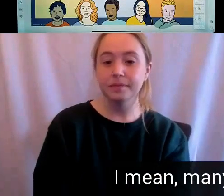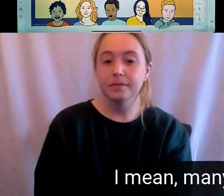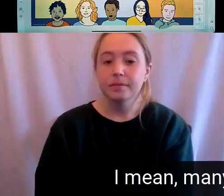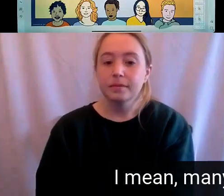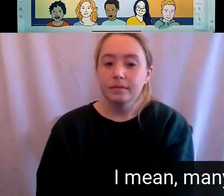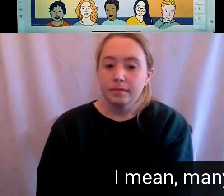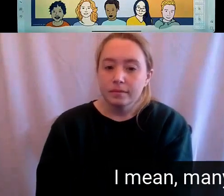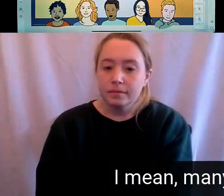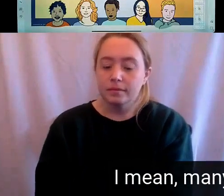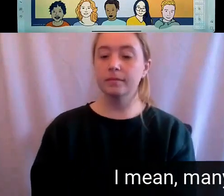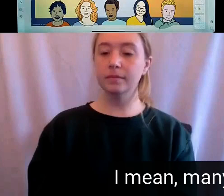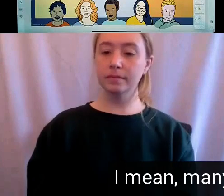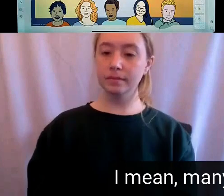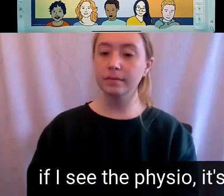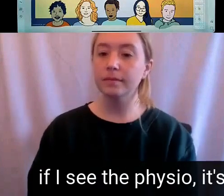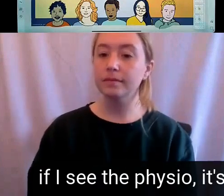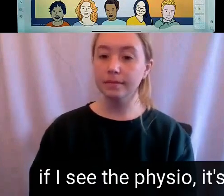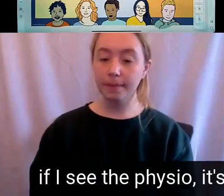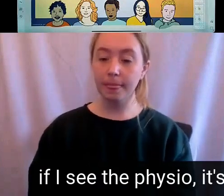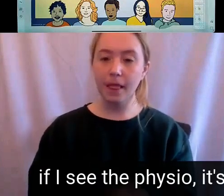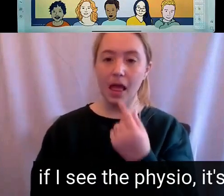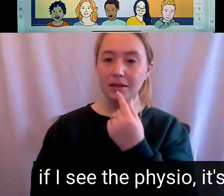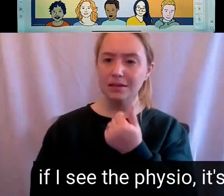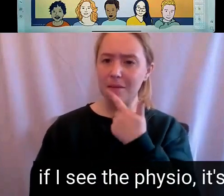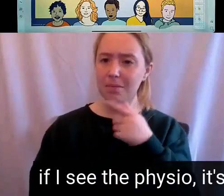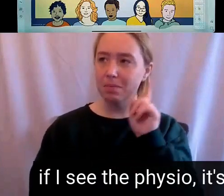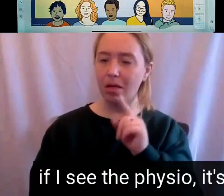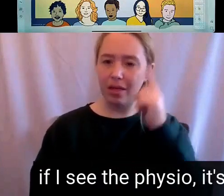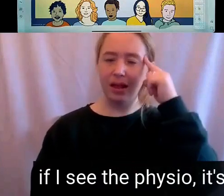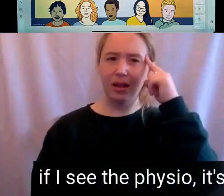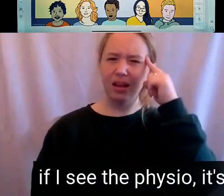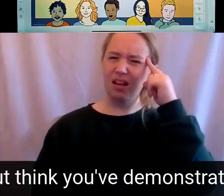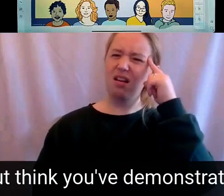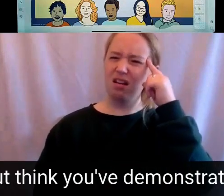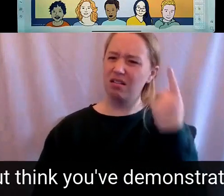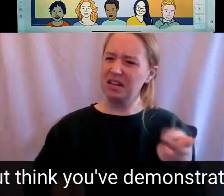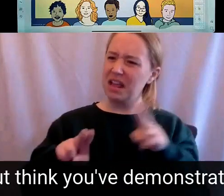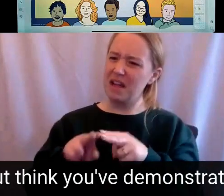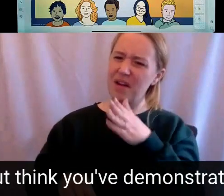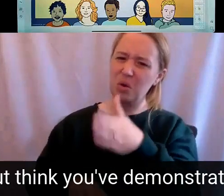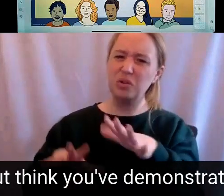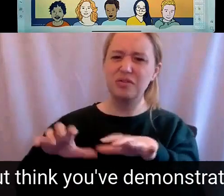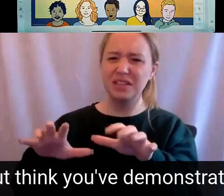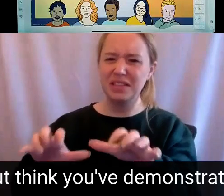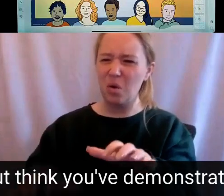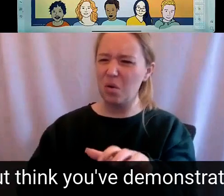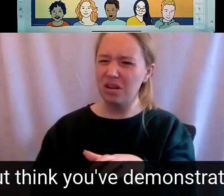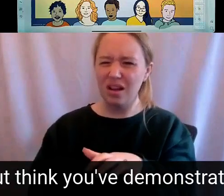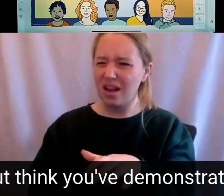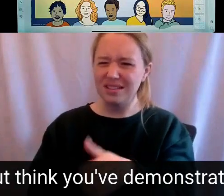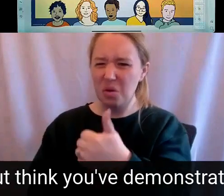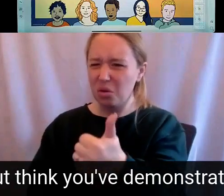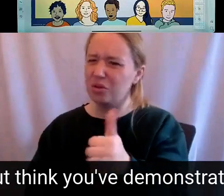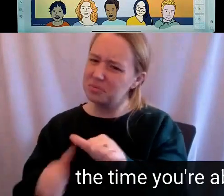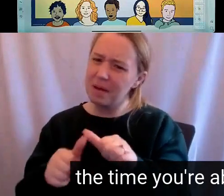people will think, oh, if I see the physio, it's not as good as seeing the GP. But I think you've demonstrated today in the way